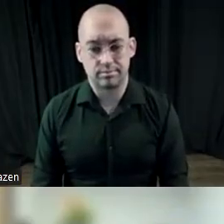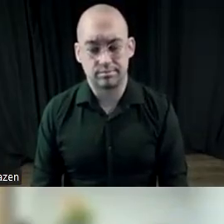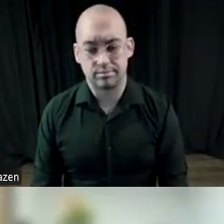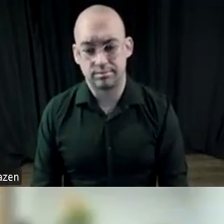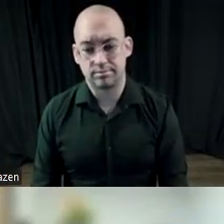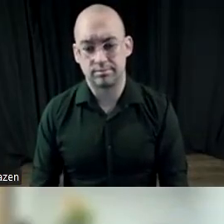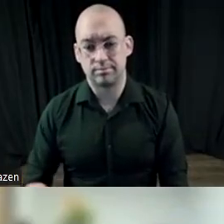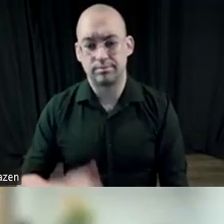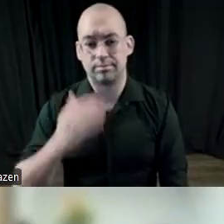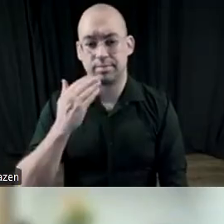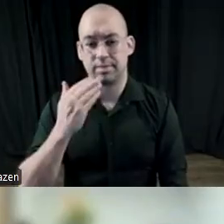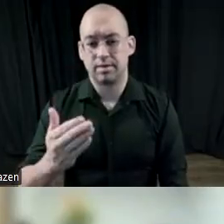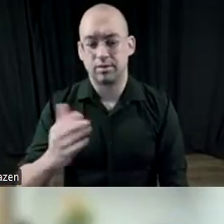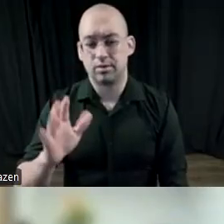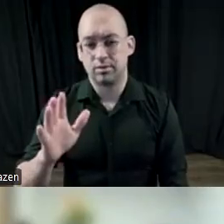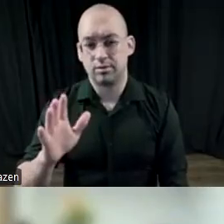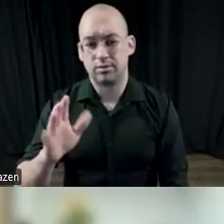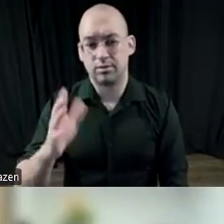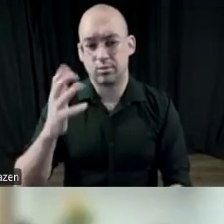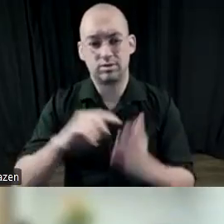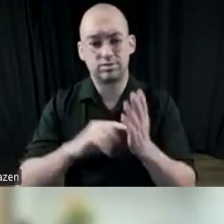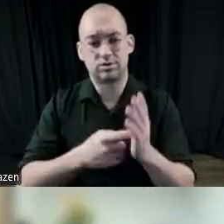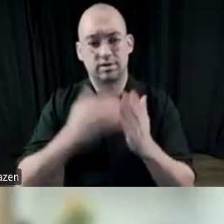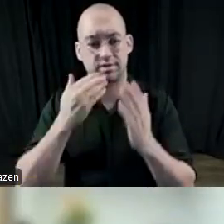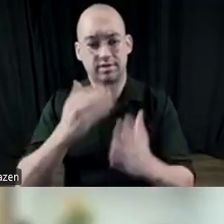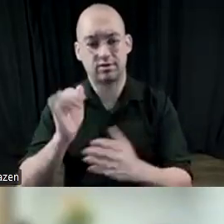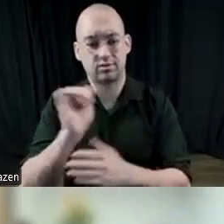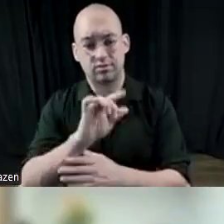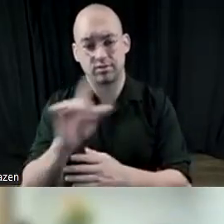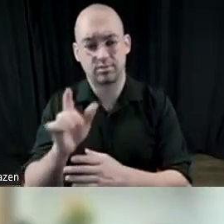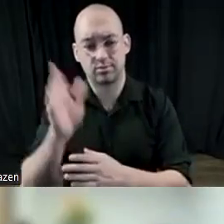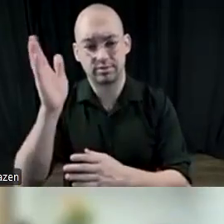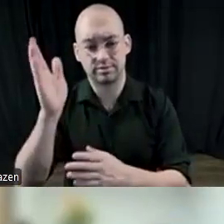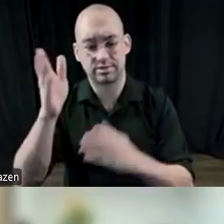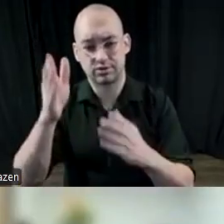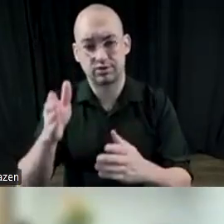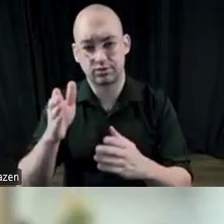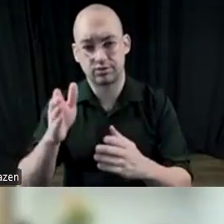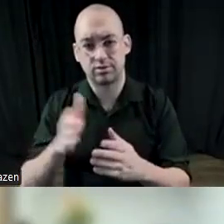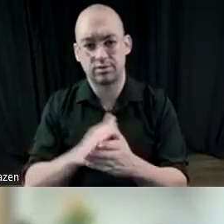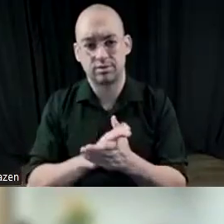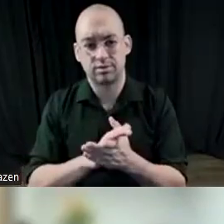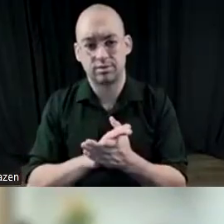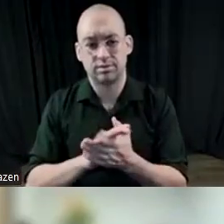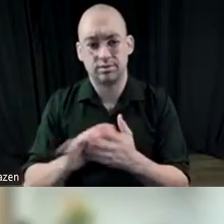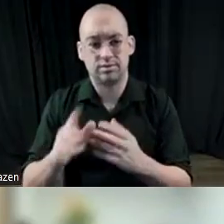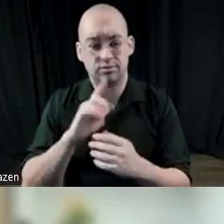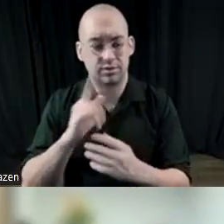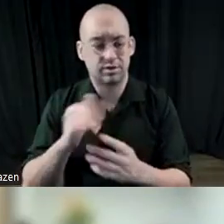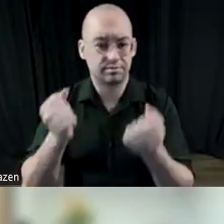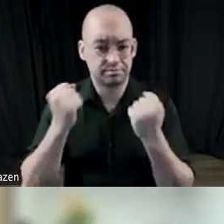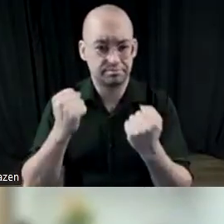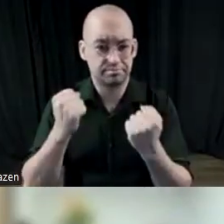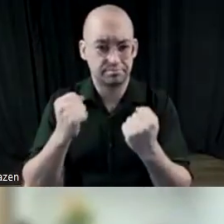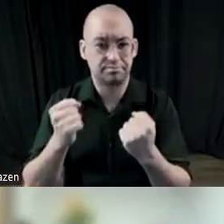Thank you. I just want to start by thanking all of the presenters. Really powerful, and I think